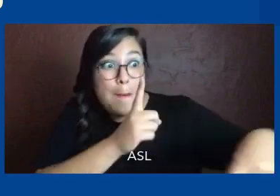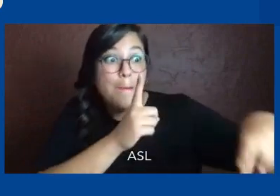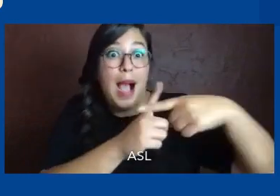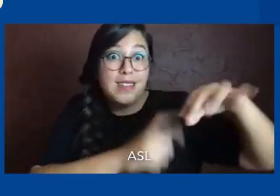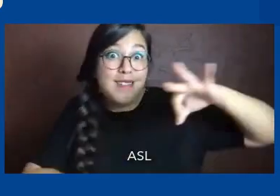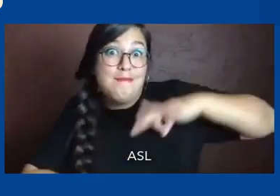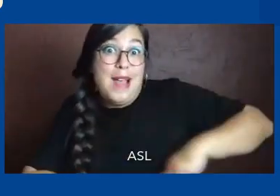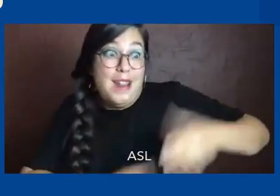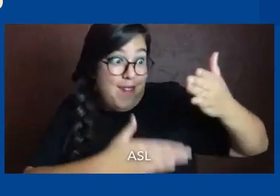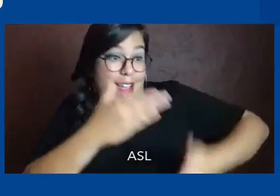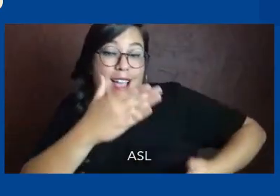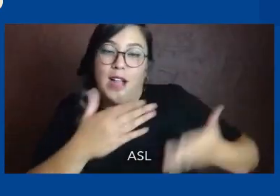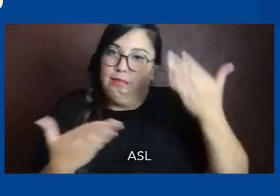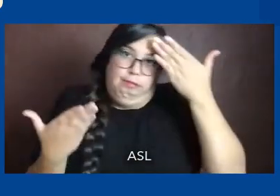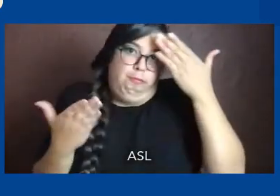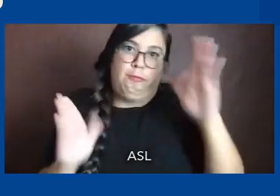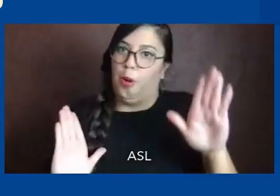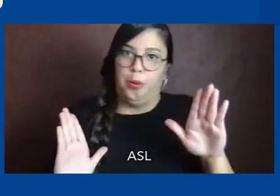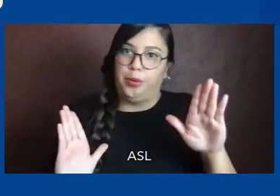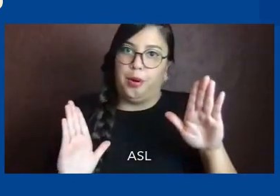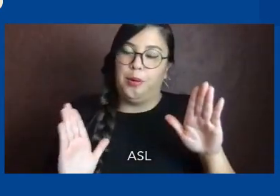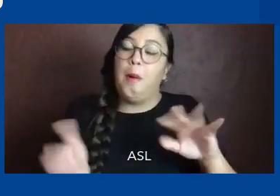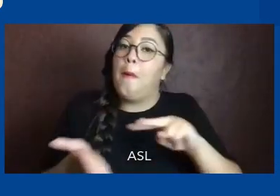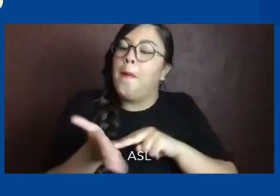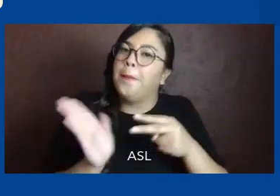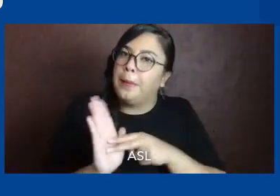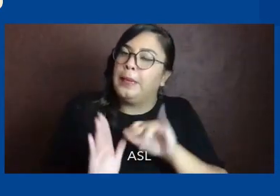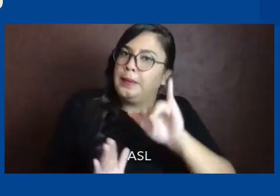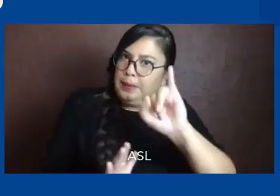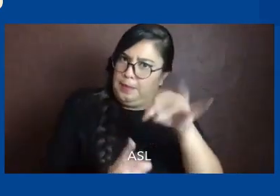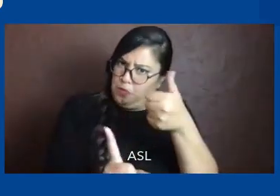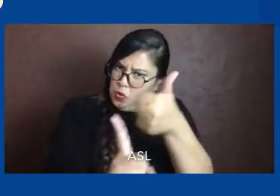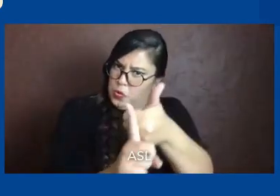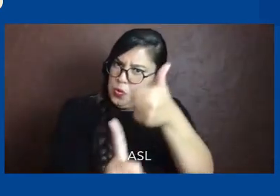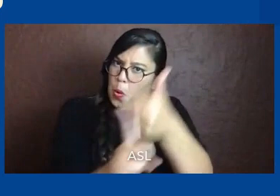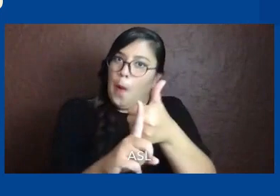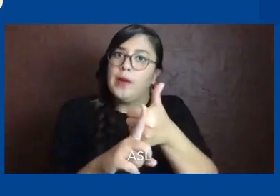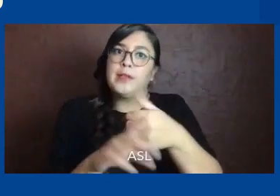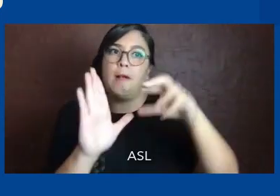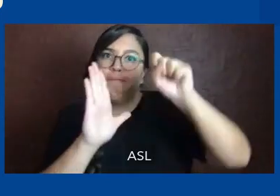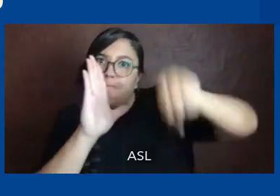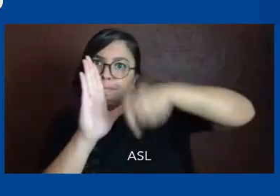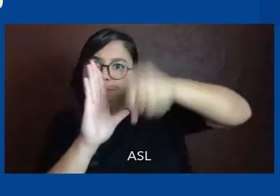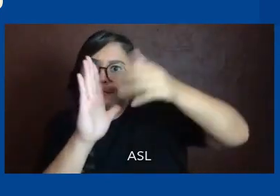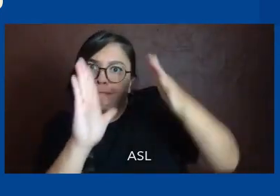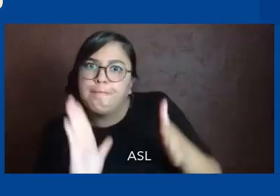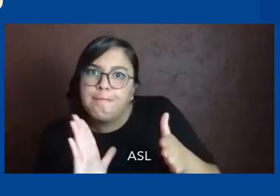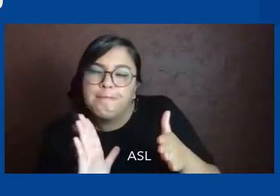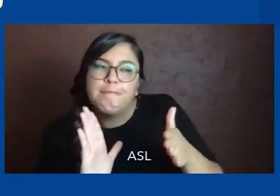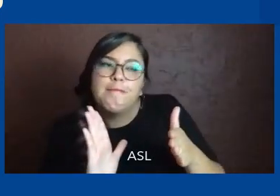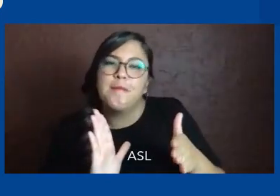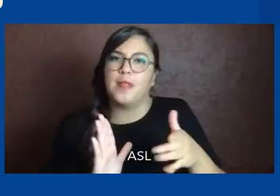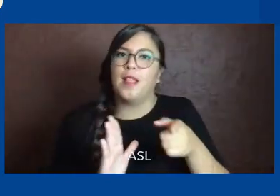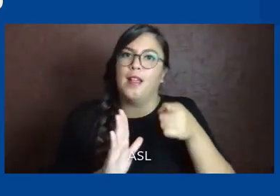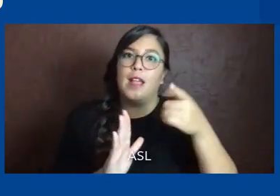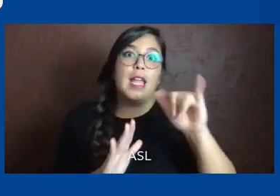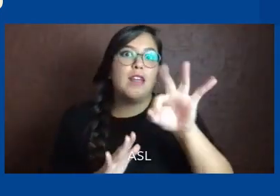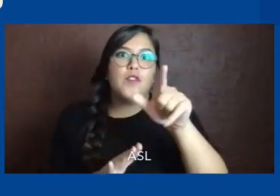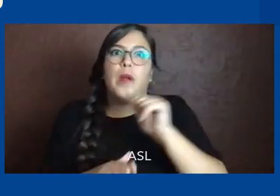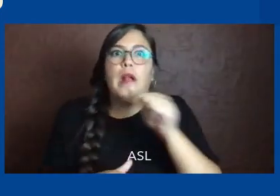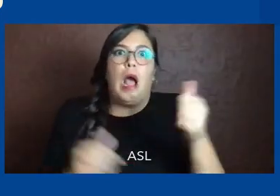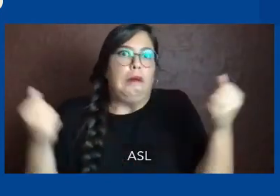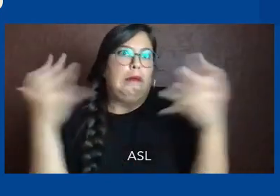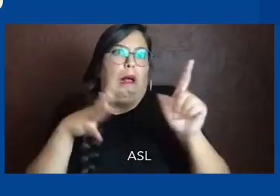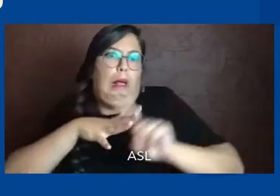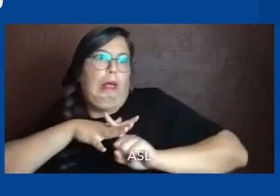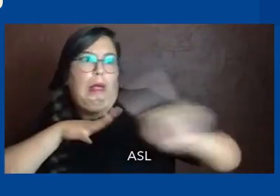you find yourself as a documentary cinematographer, if you find yourself not running for the hills from that, it's probably because there's a part